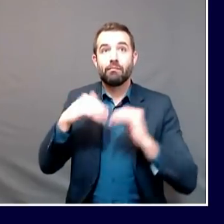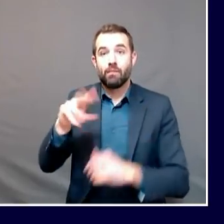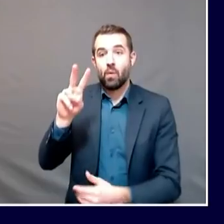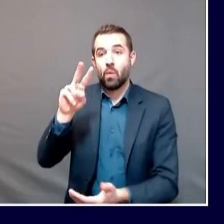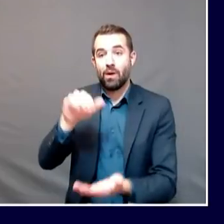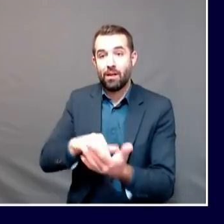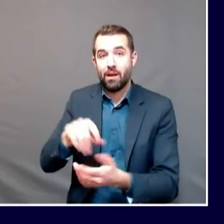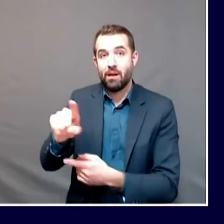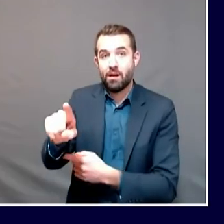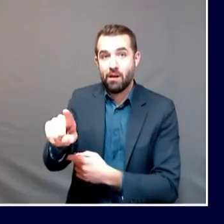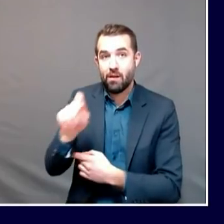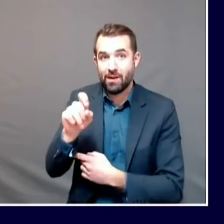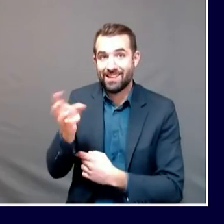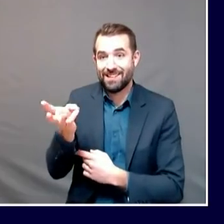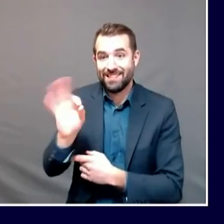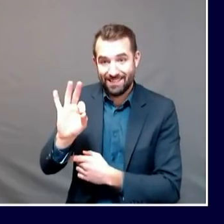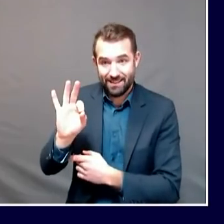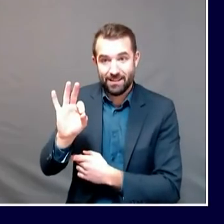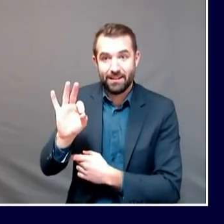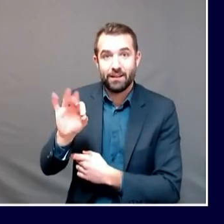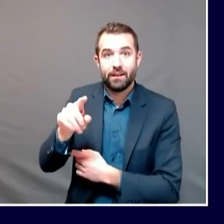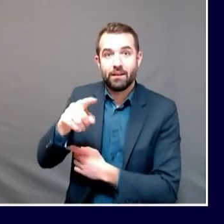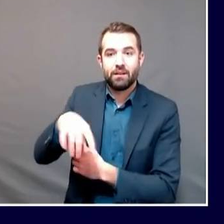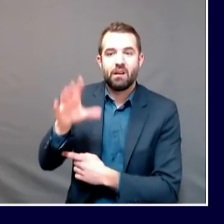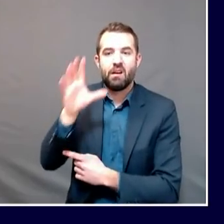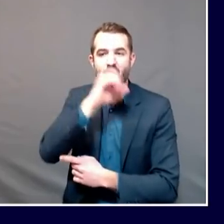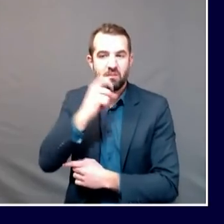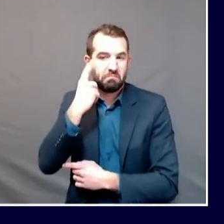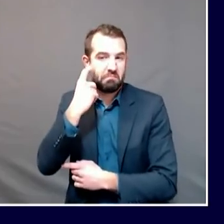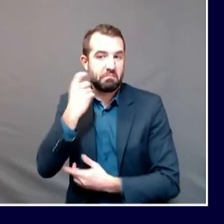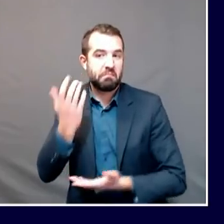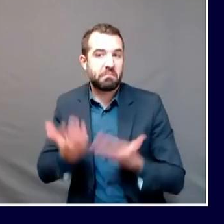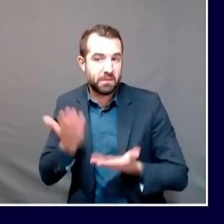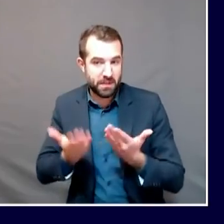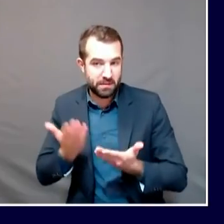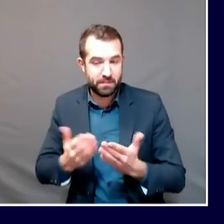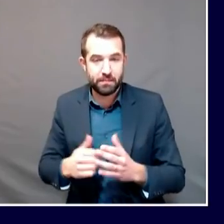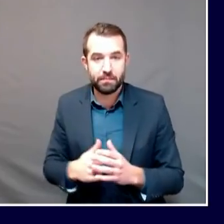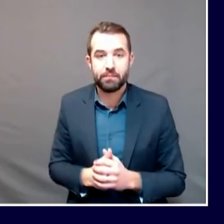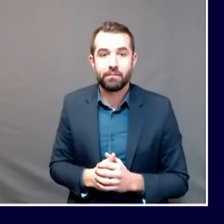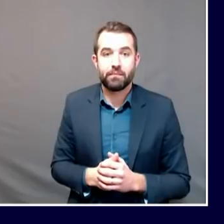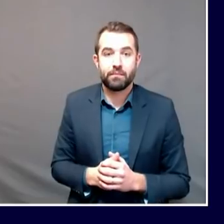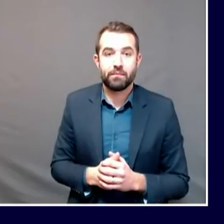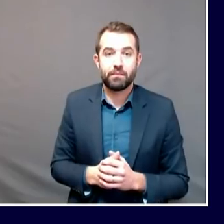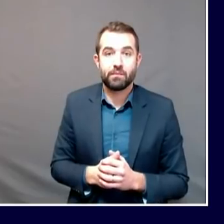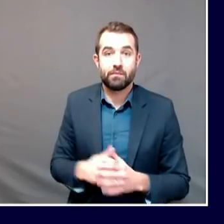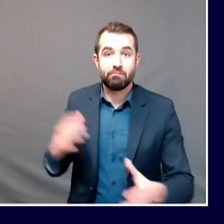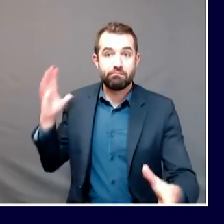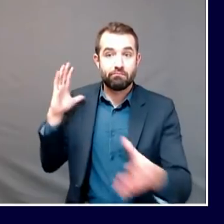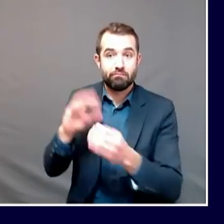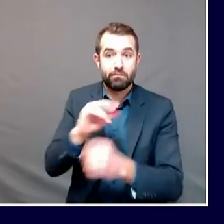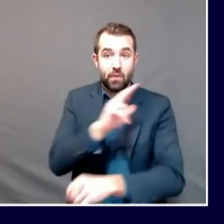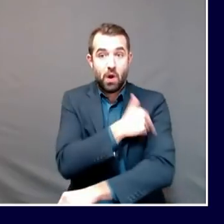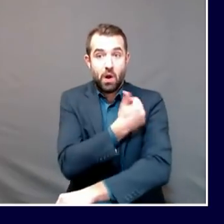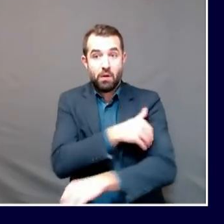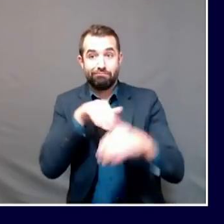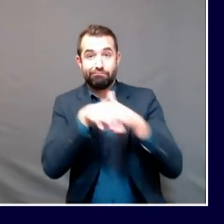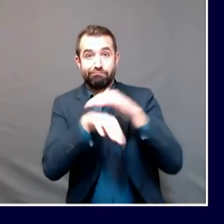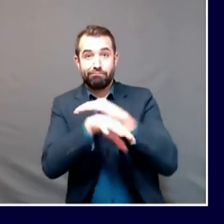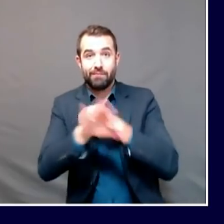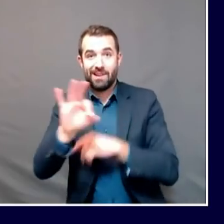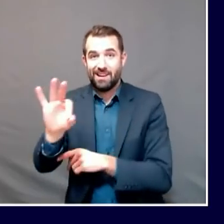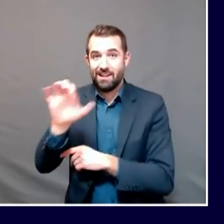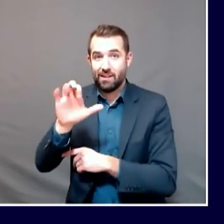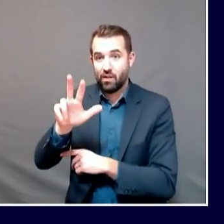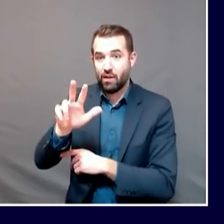2,169 are probable cases. Cumulatively, 934 Maine people have been hospitalized at this point,